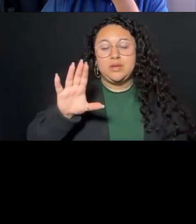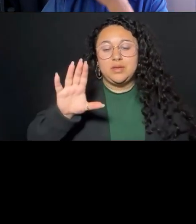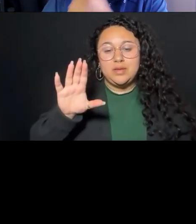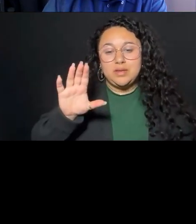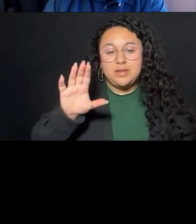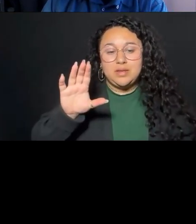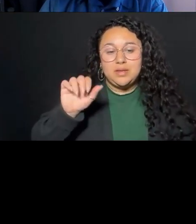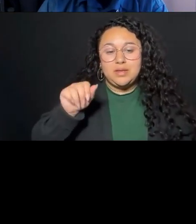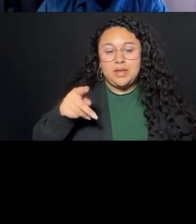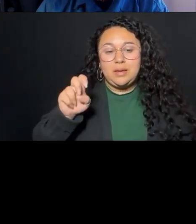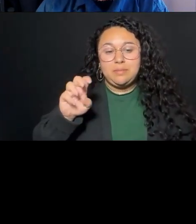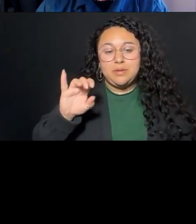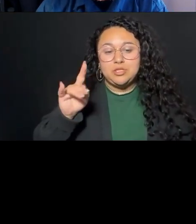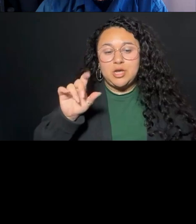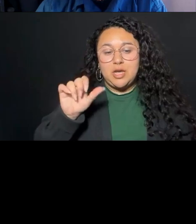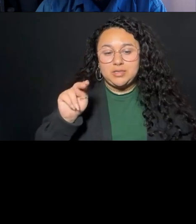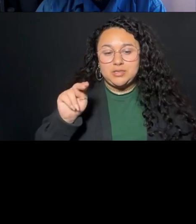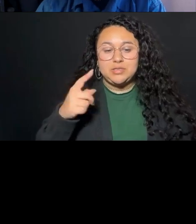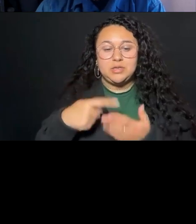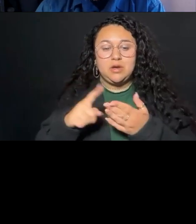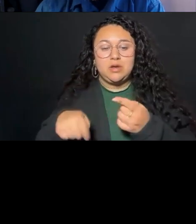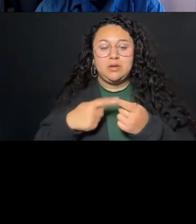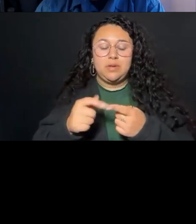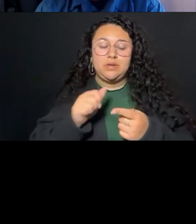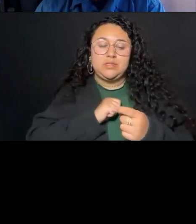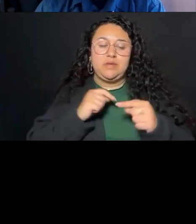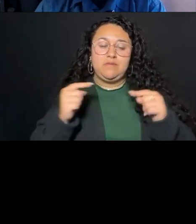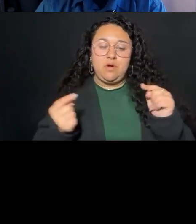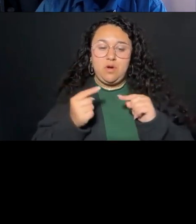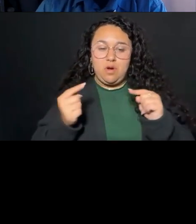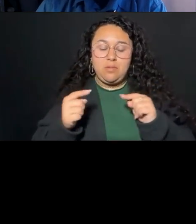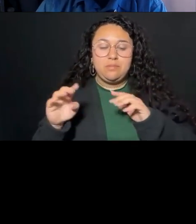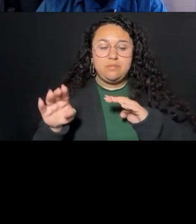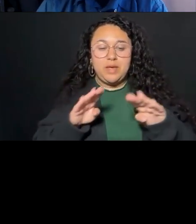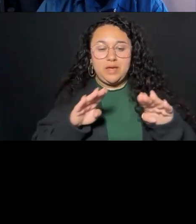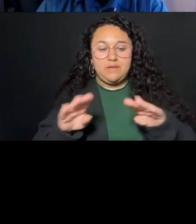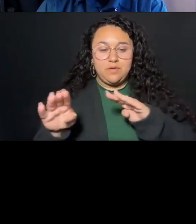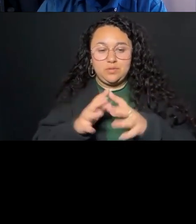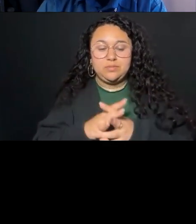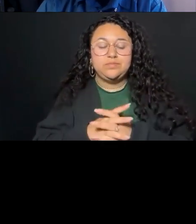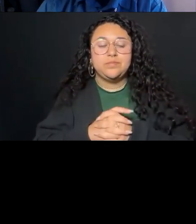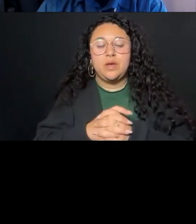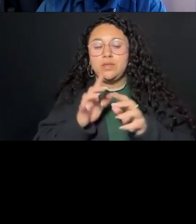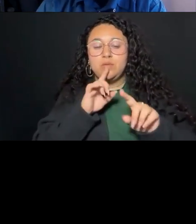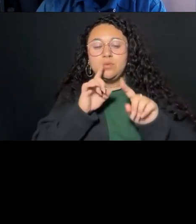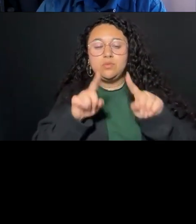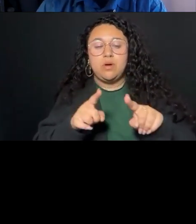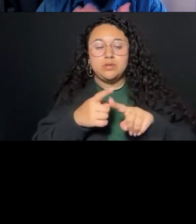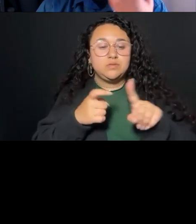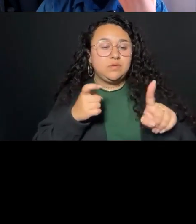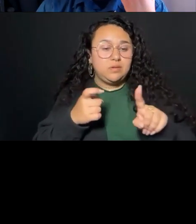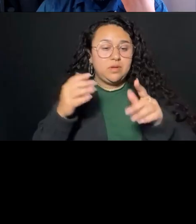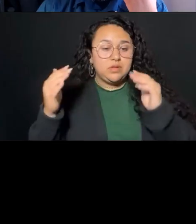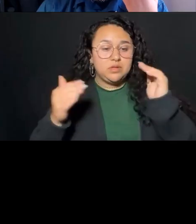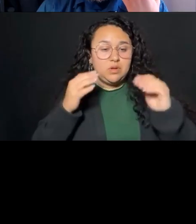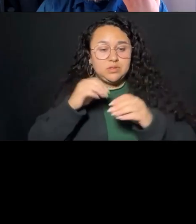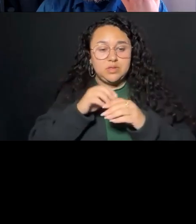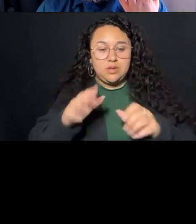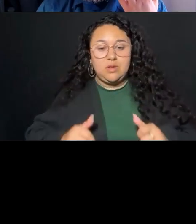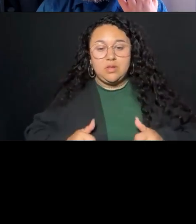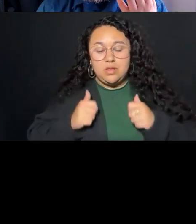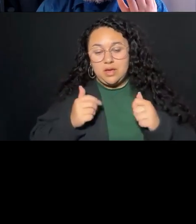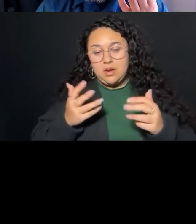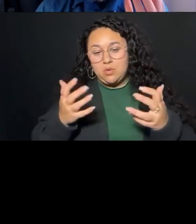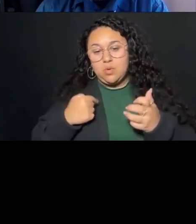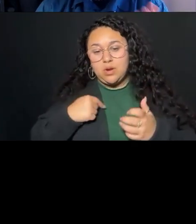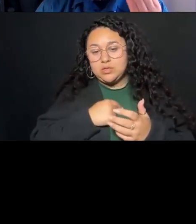Jackson talking about their self-harm behaviors and the responses of adults in their life. So I would love